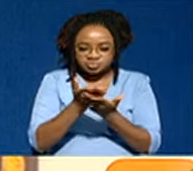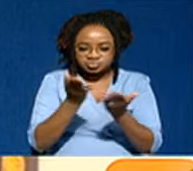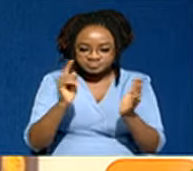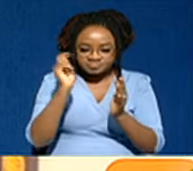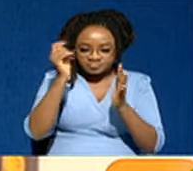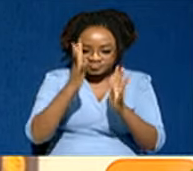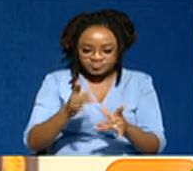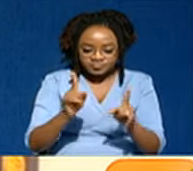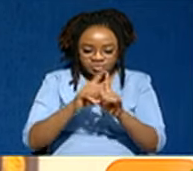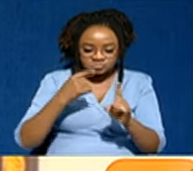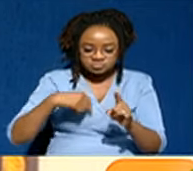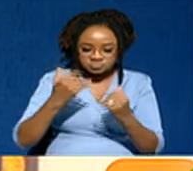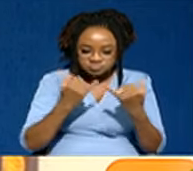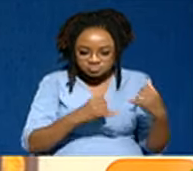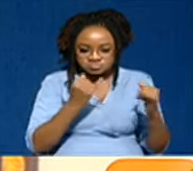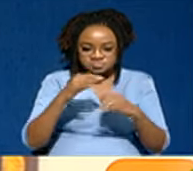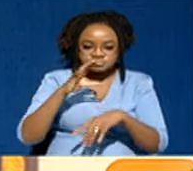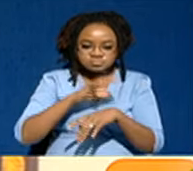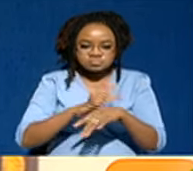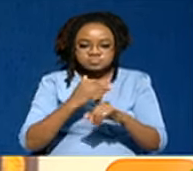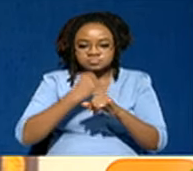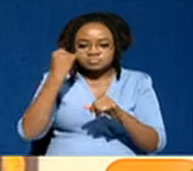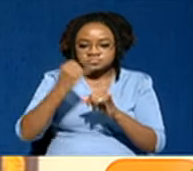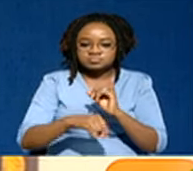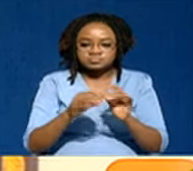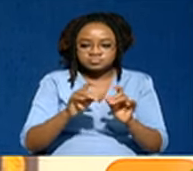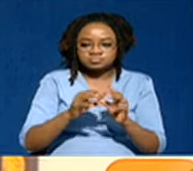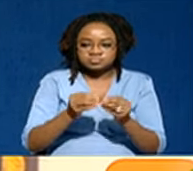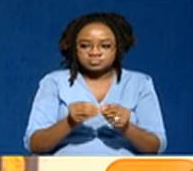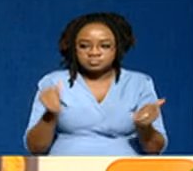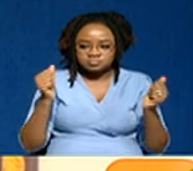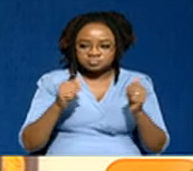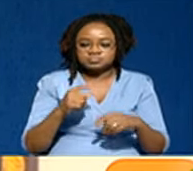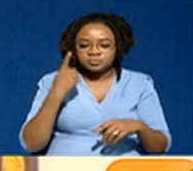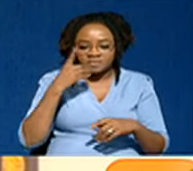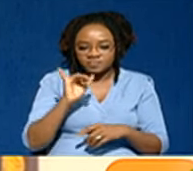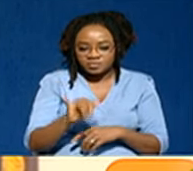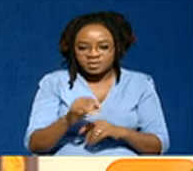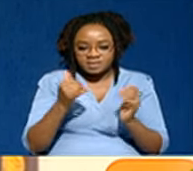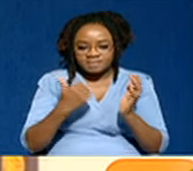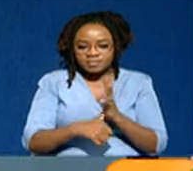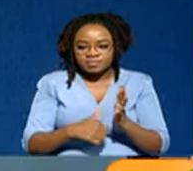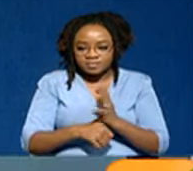seek a lasting solution to these perennial problems.